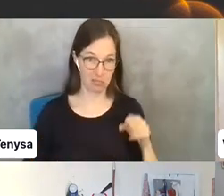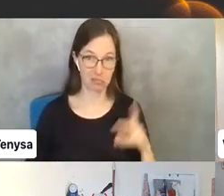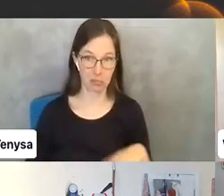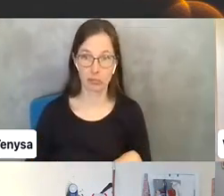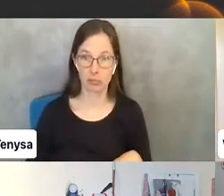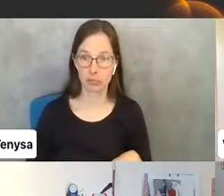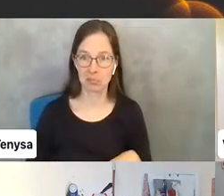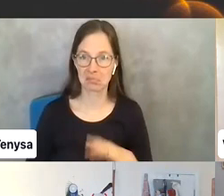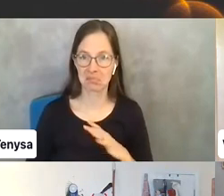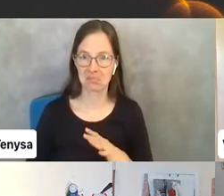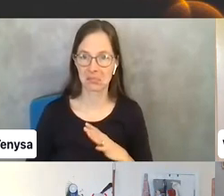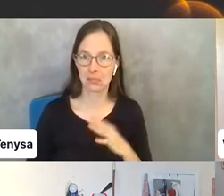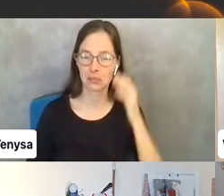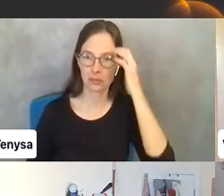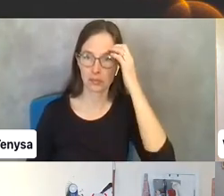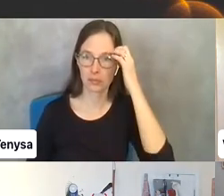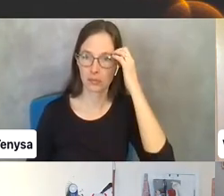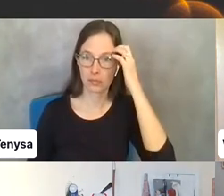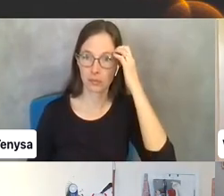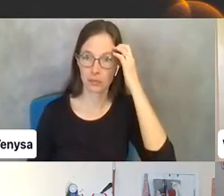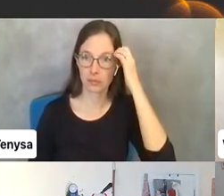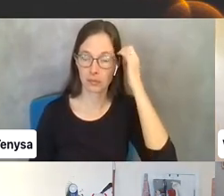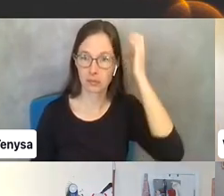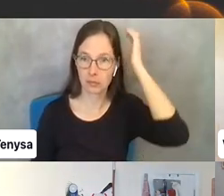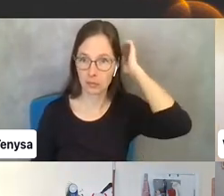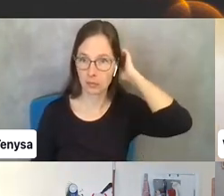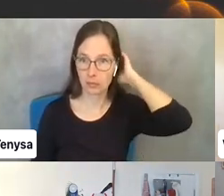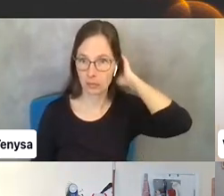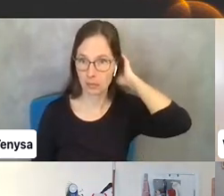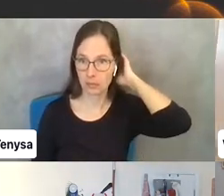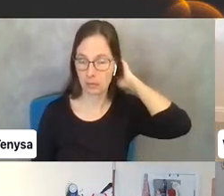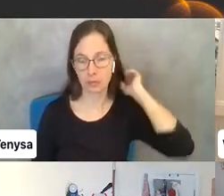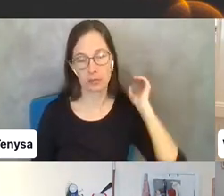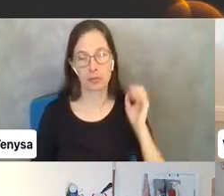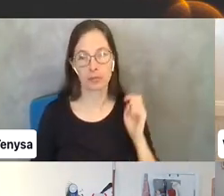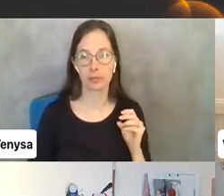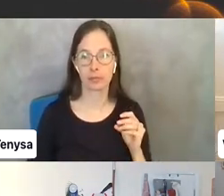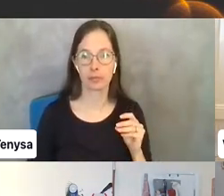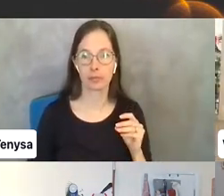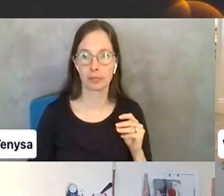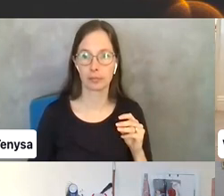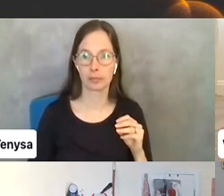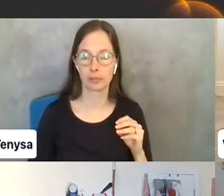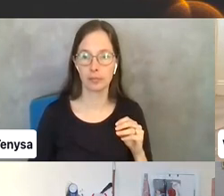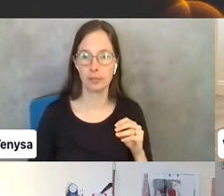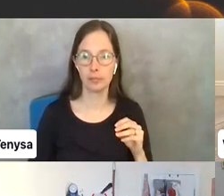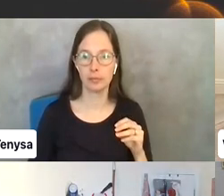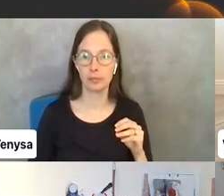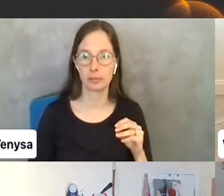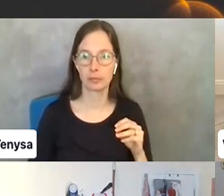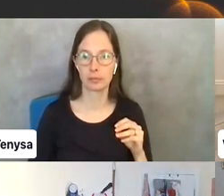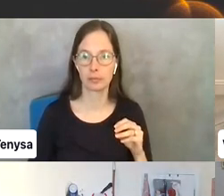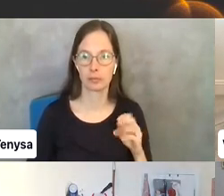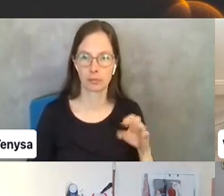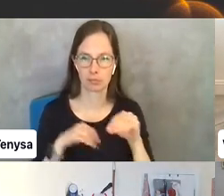Totally good. Can't say it one more time. Perfect. Love it. I'm gonna put my anything over here so you